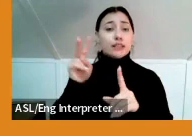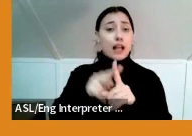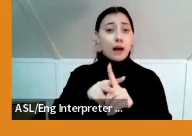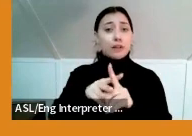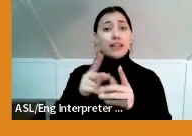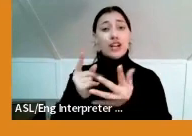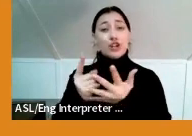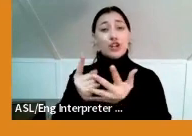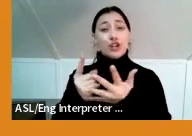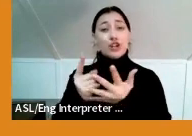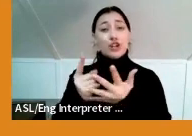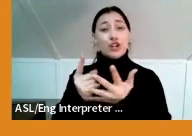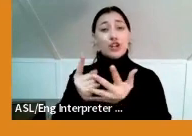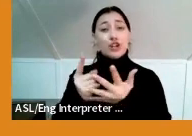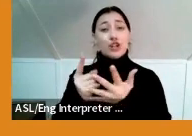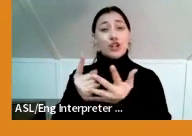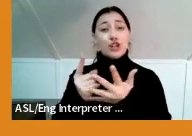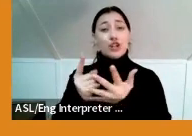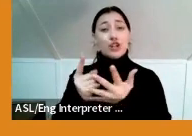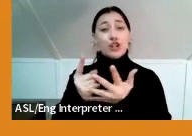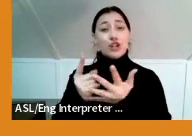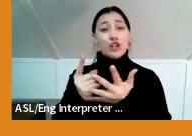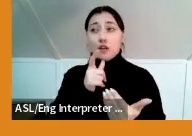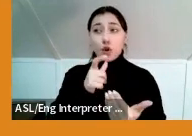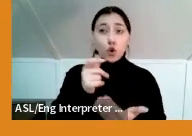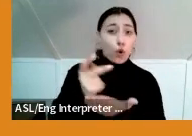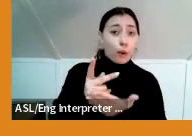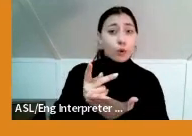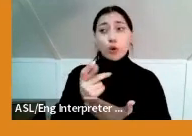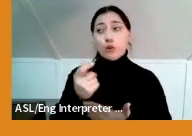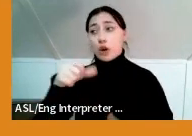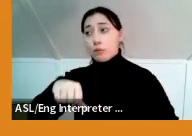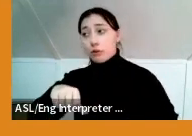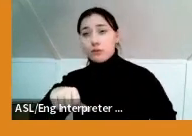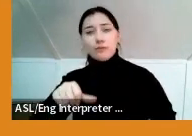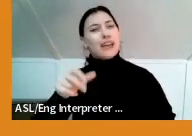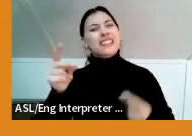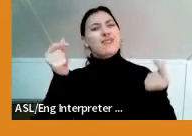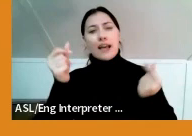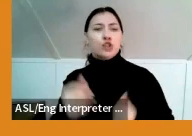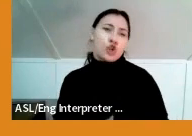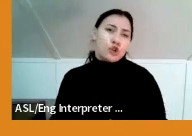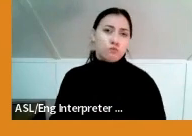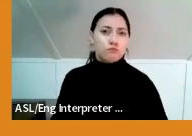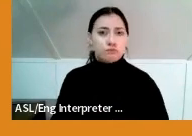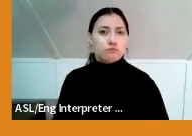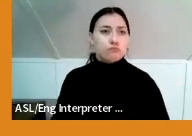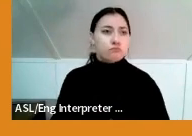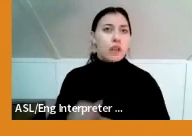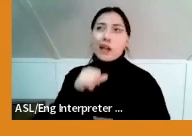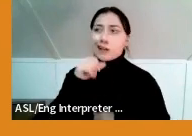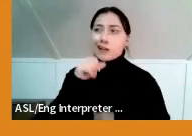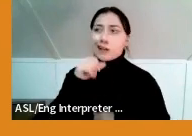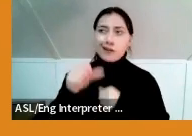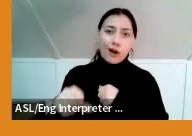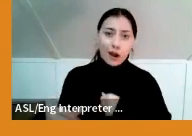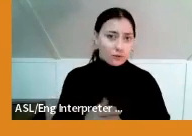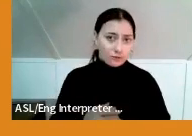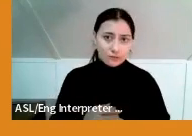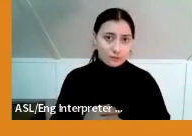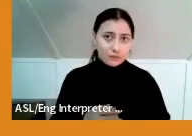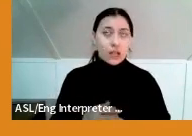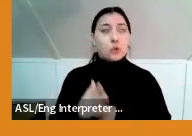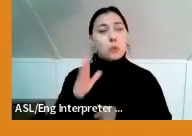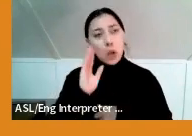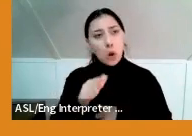process is, it's a faster process. So we know that we're going to have the